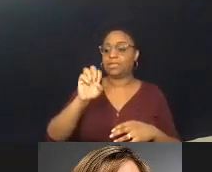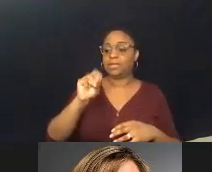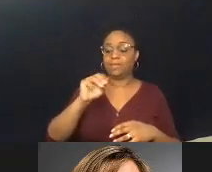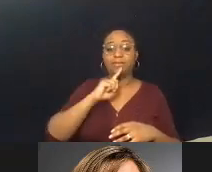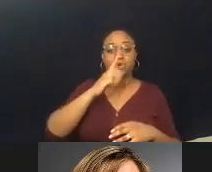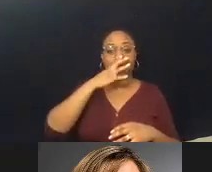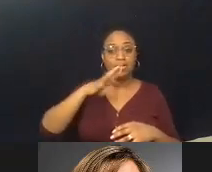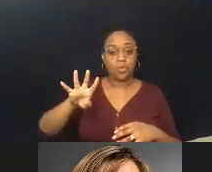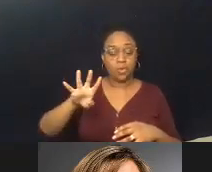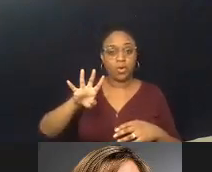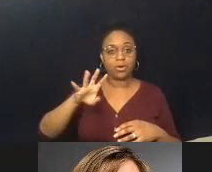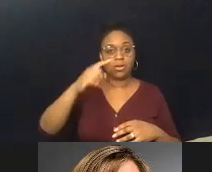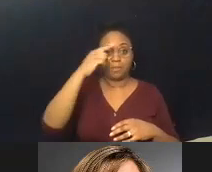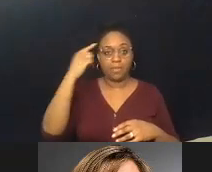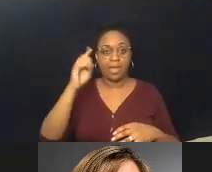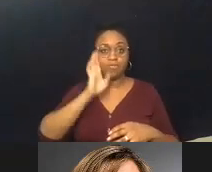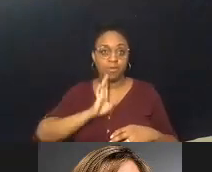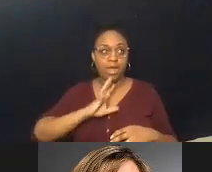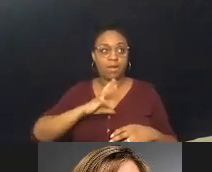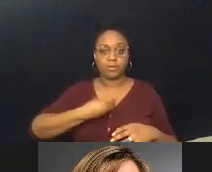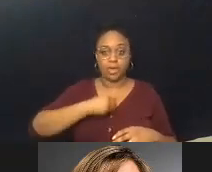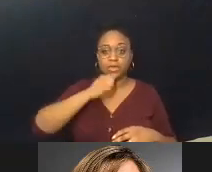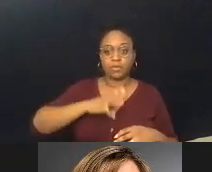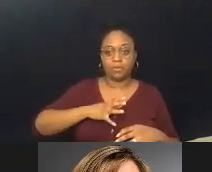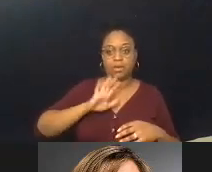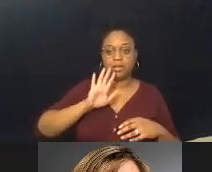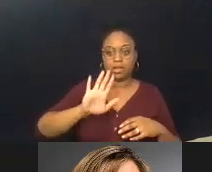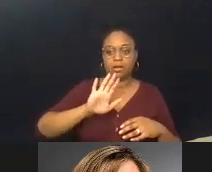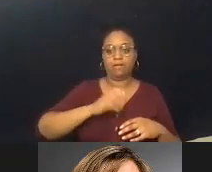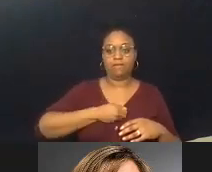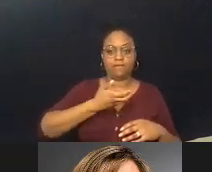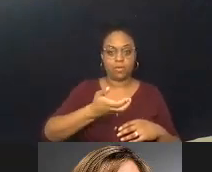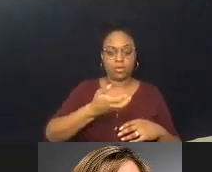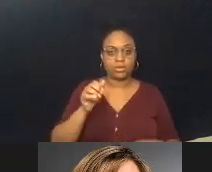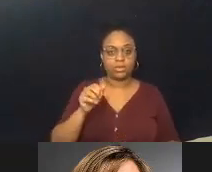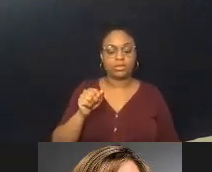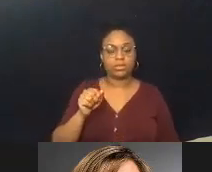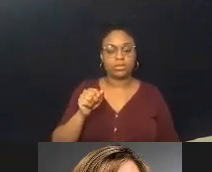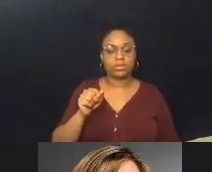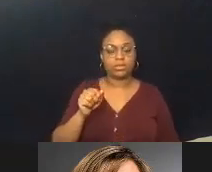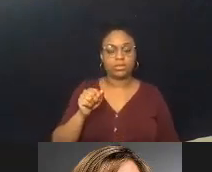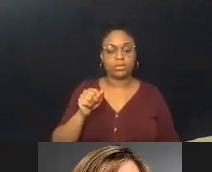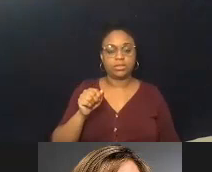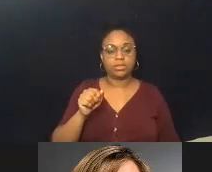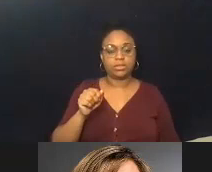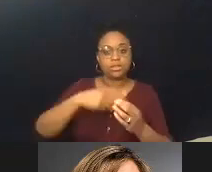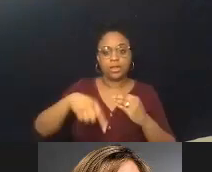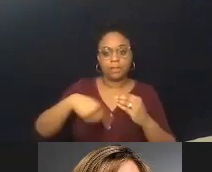as trans women. And it talks really much about the intersex of like